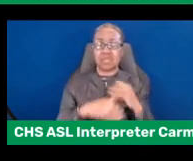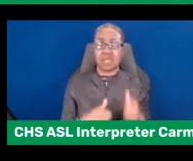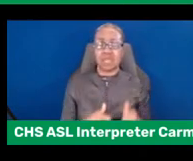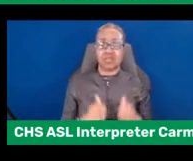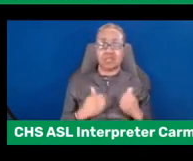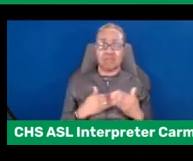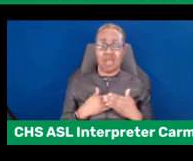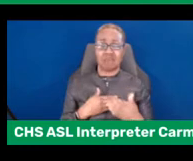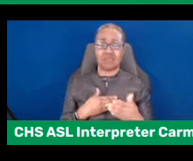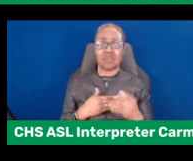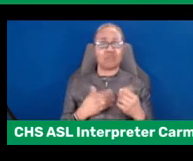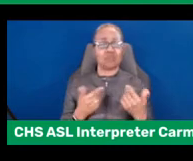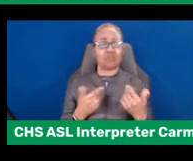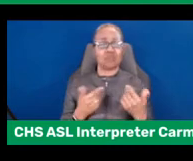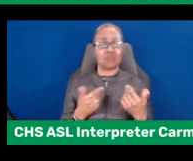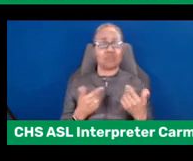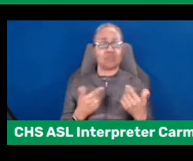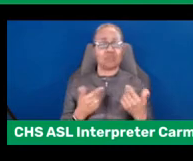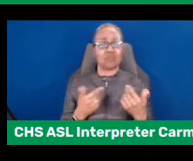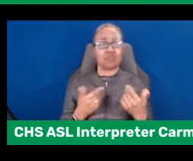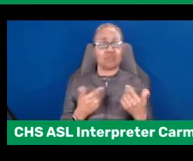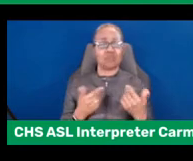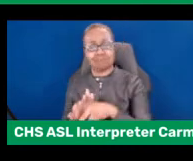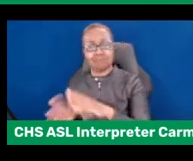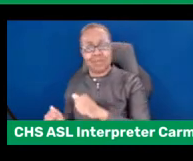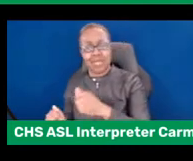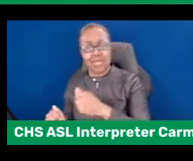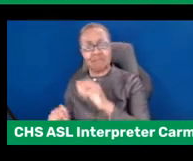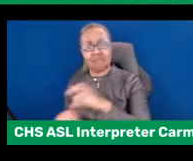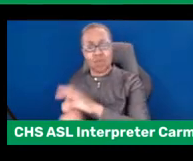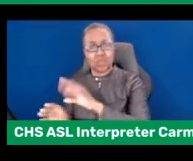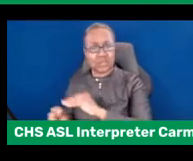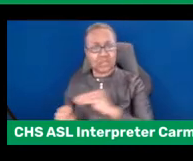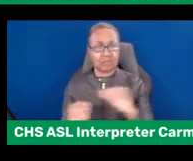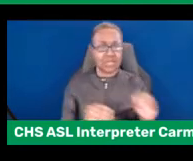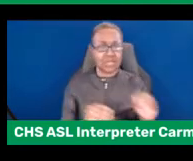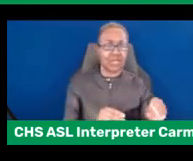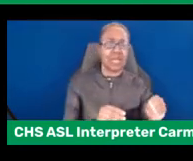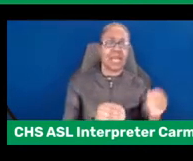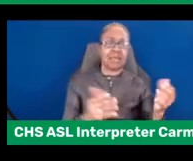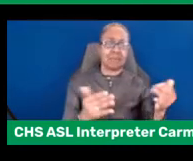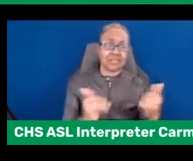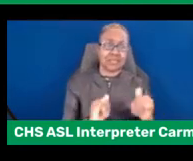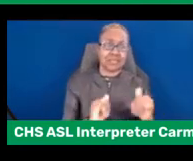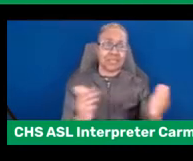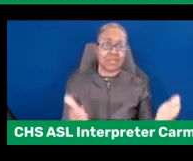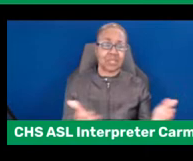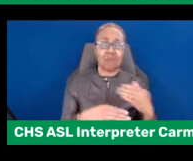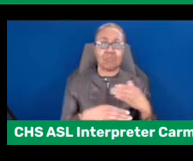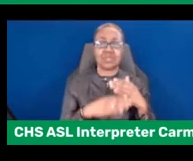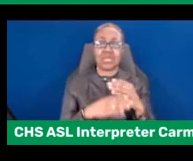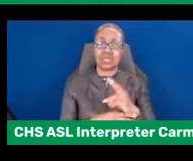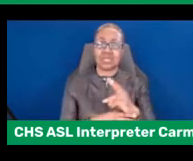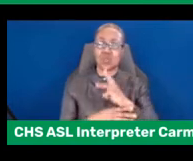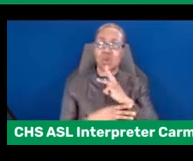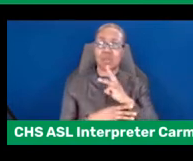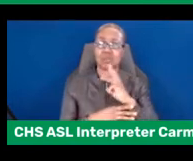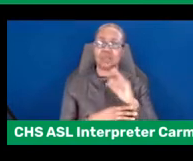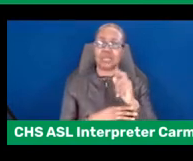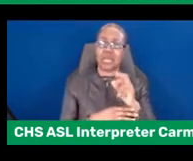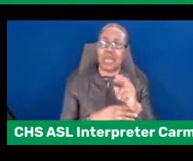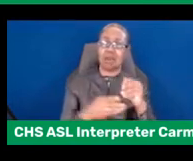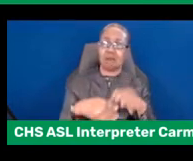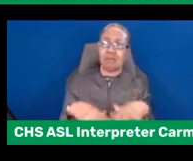attempted genocide and forced displacement, and that despite it all are still here protecting water, air,